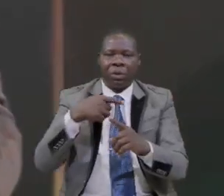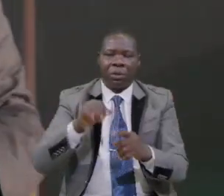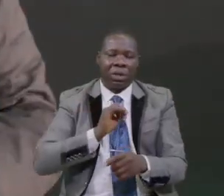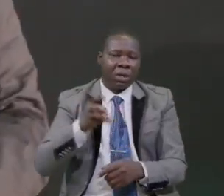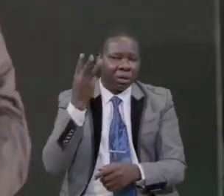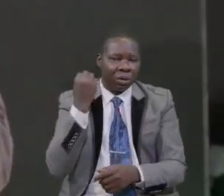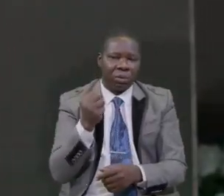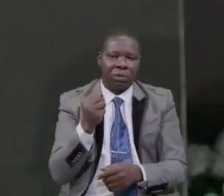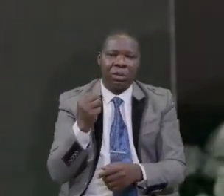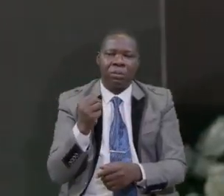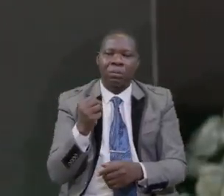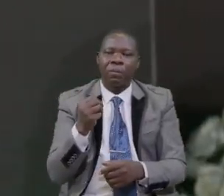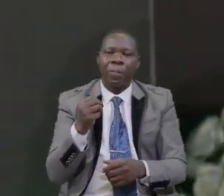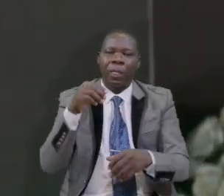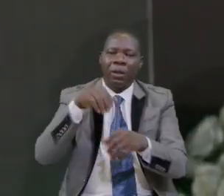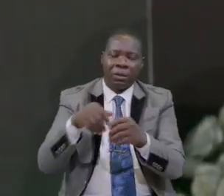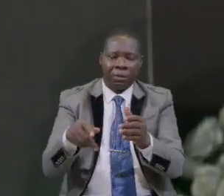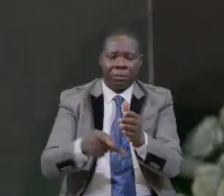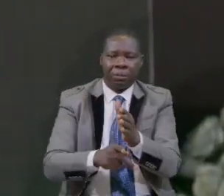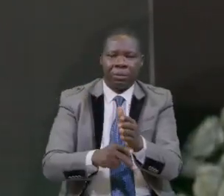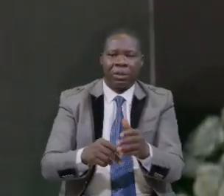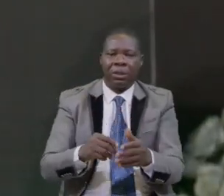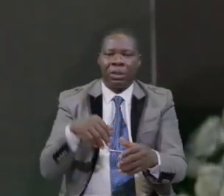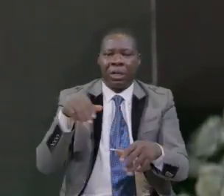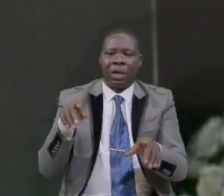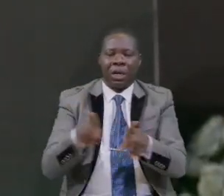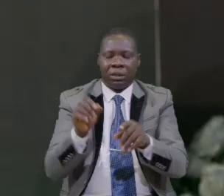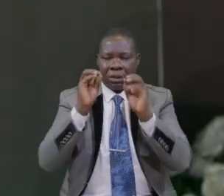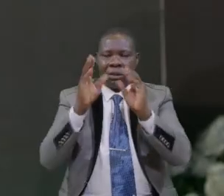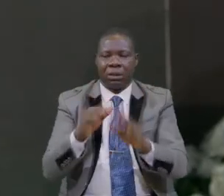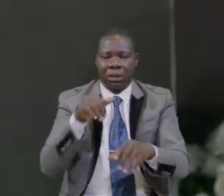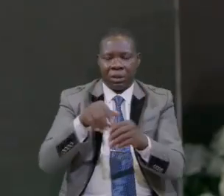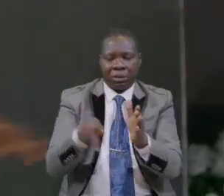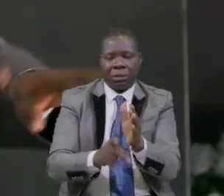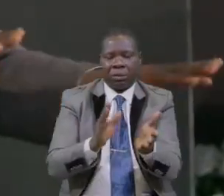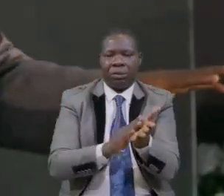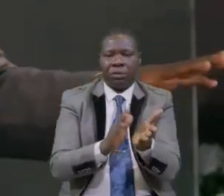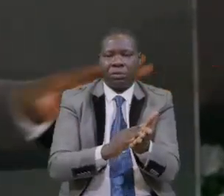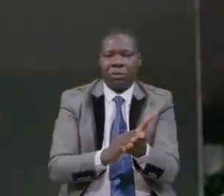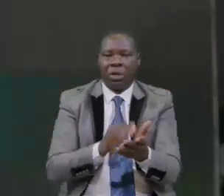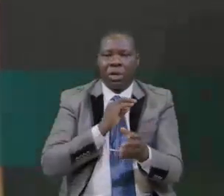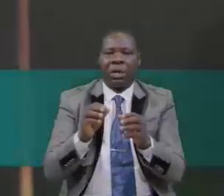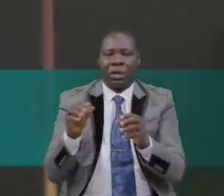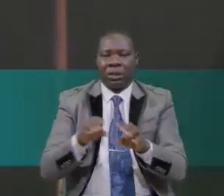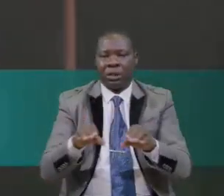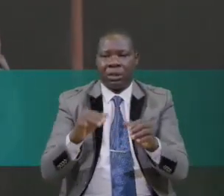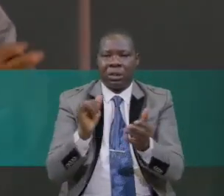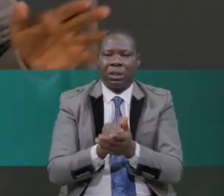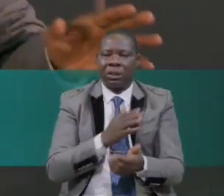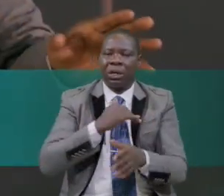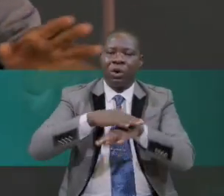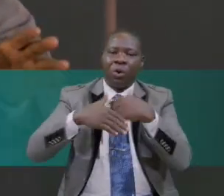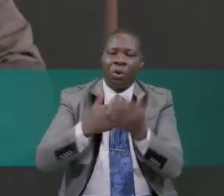a primary, as a teacher in the primary school, you know, I did that, and all those